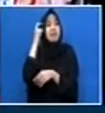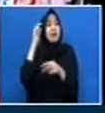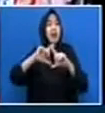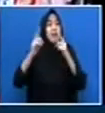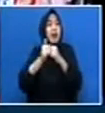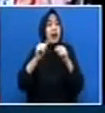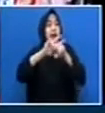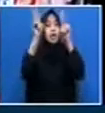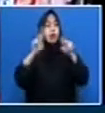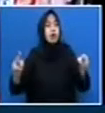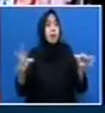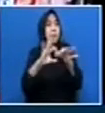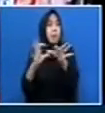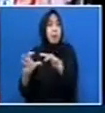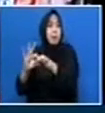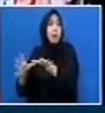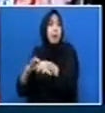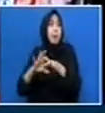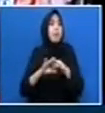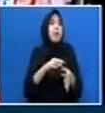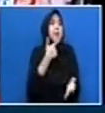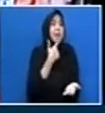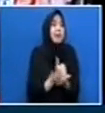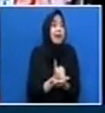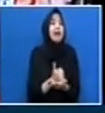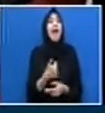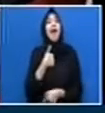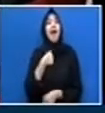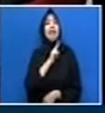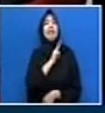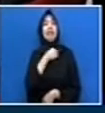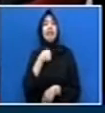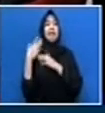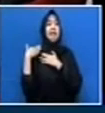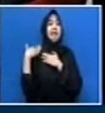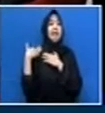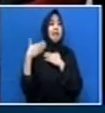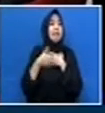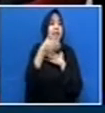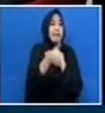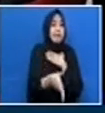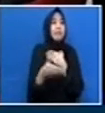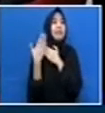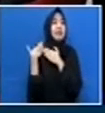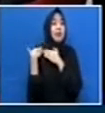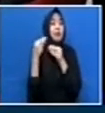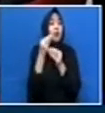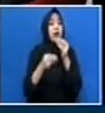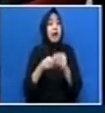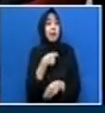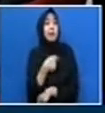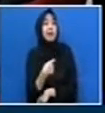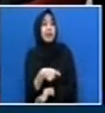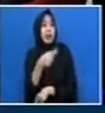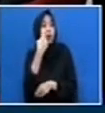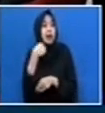institutions and regional institutions. It is why I am here on this first trip as Deputy Secretary of State. We not only